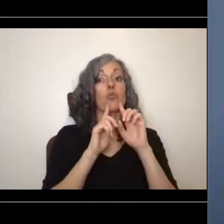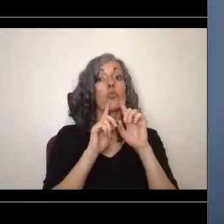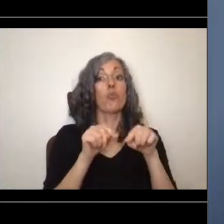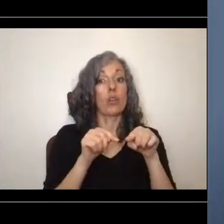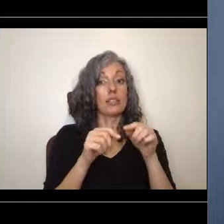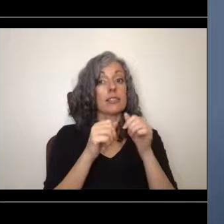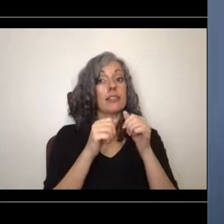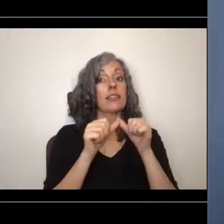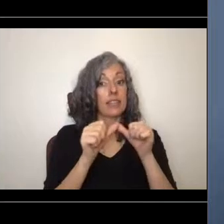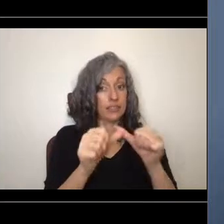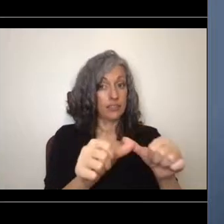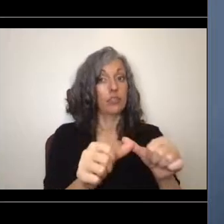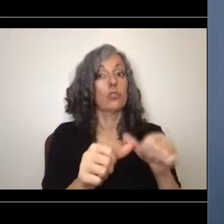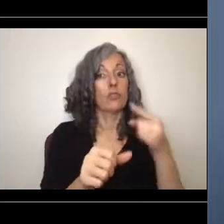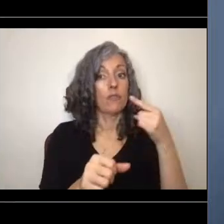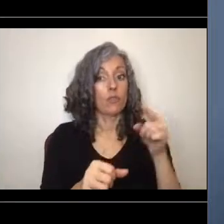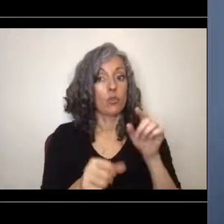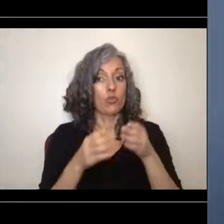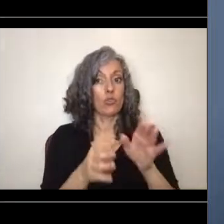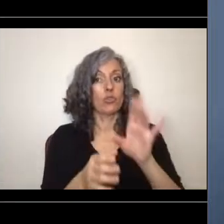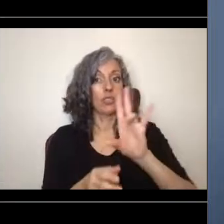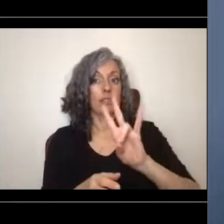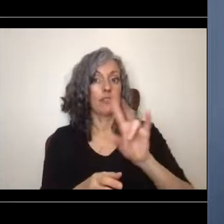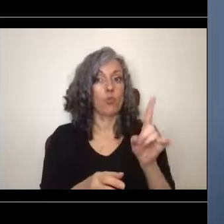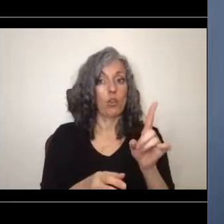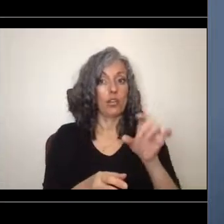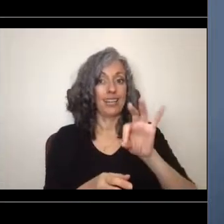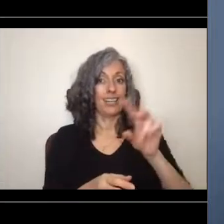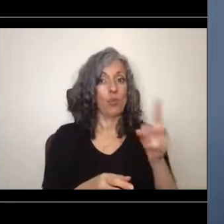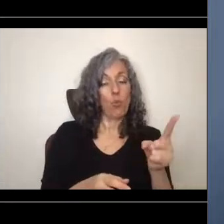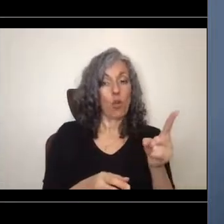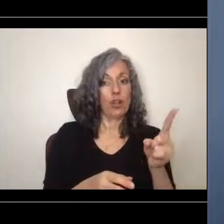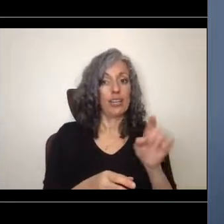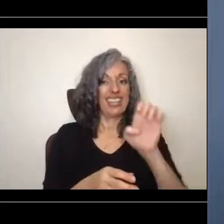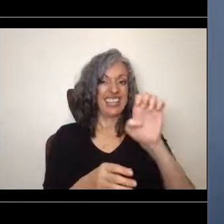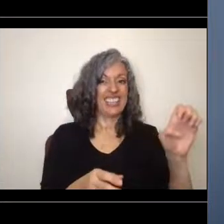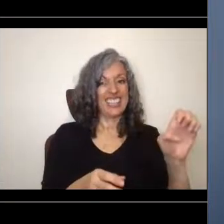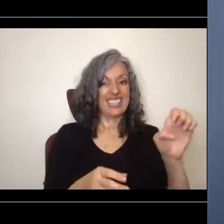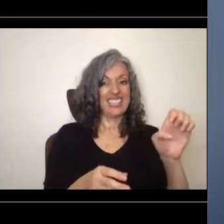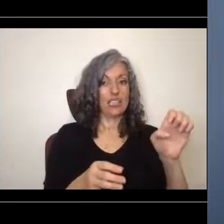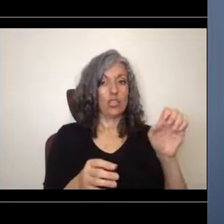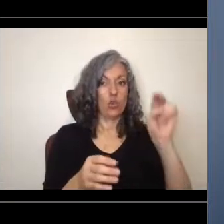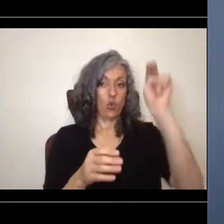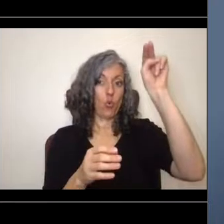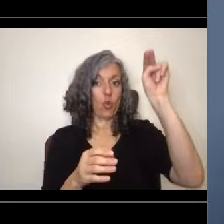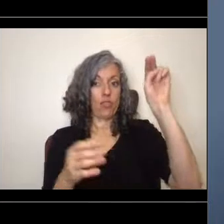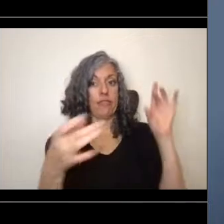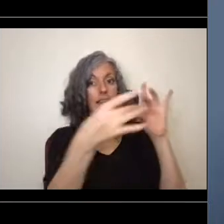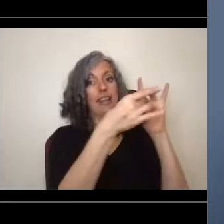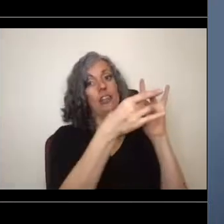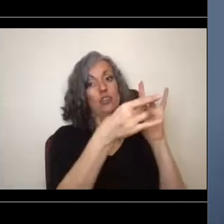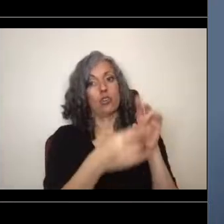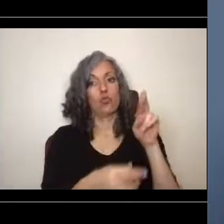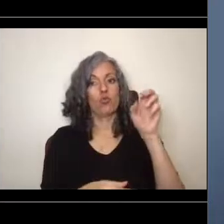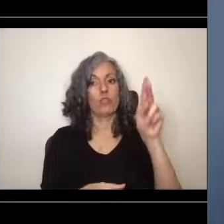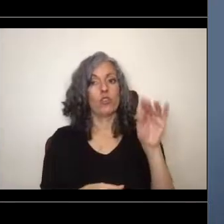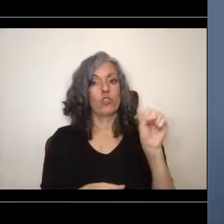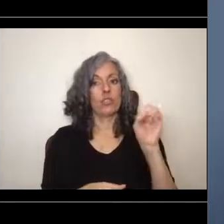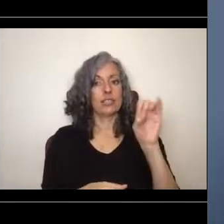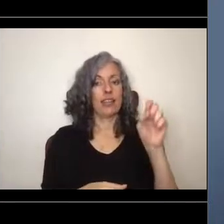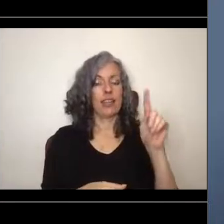the Route 7191 interchange eastbound northbound connector project in Riverside County. The project was advertised in